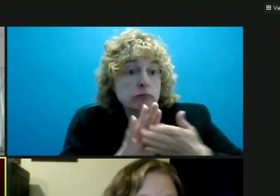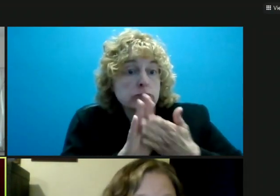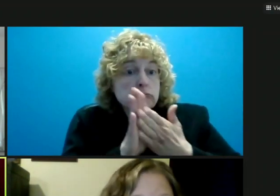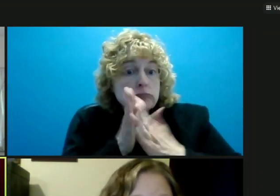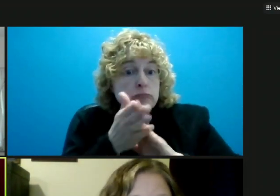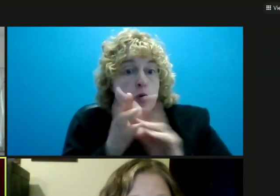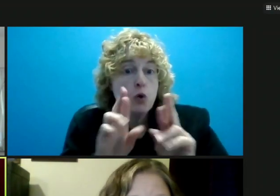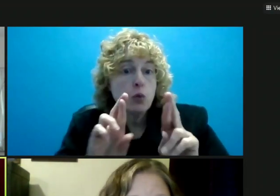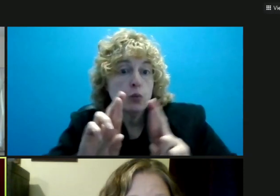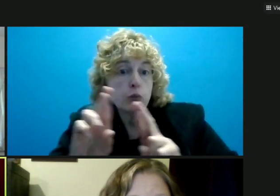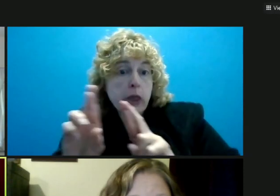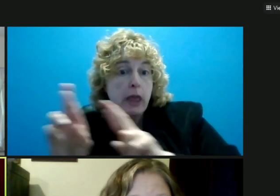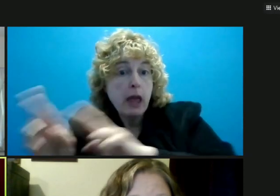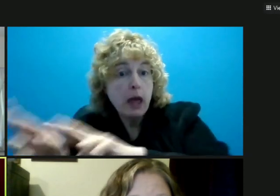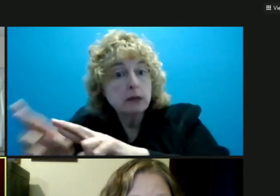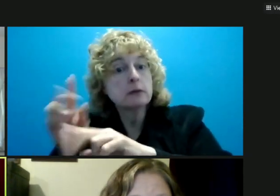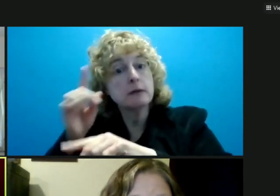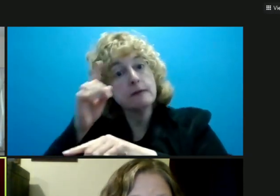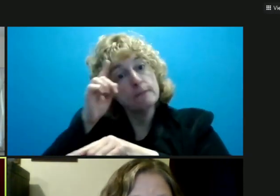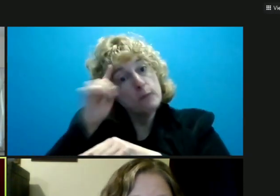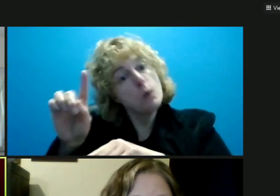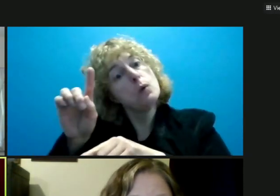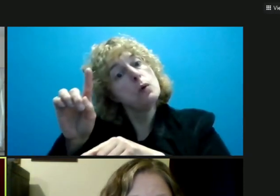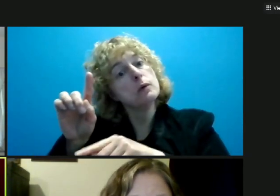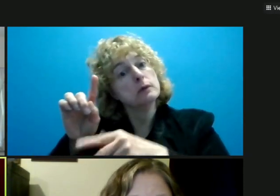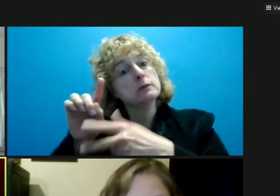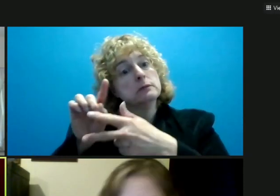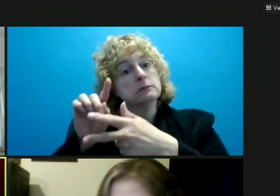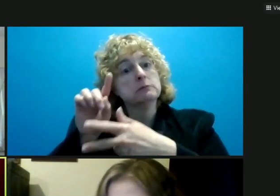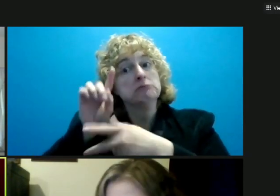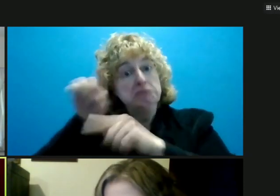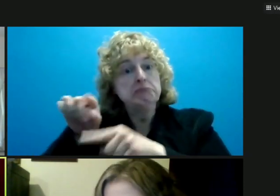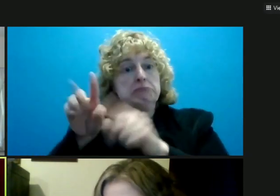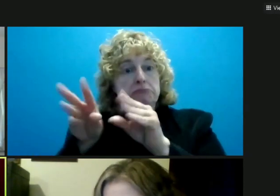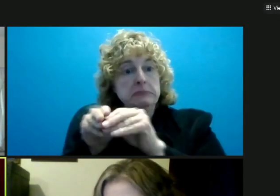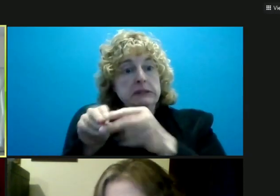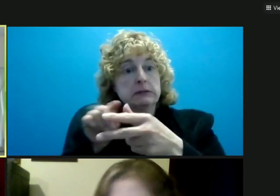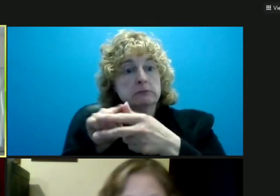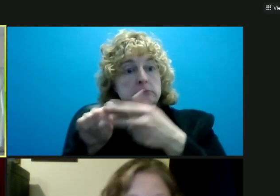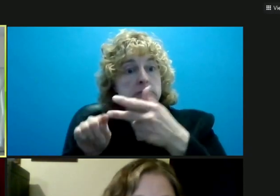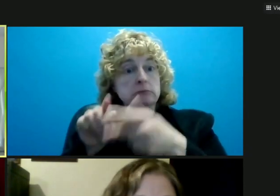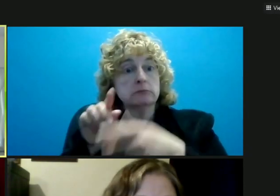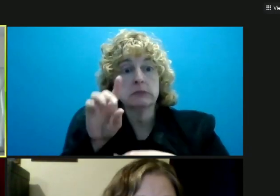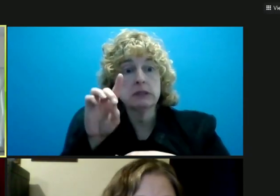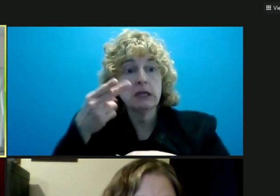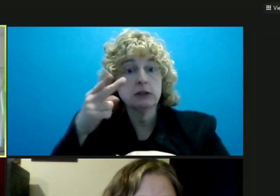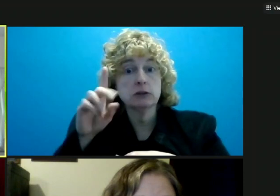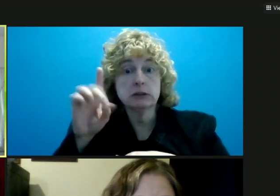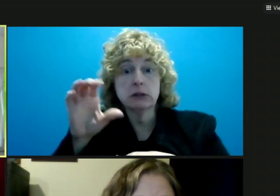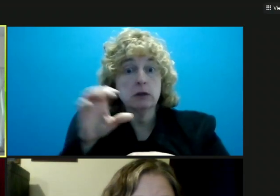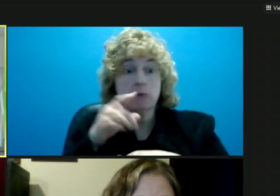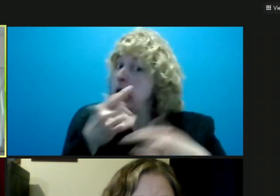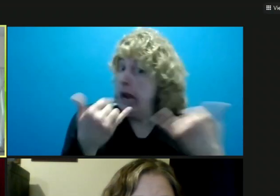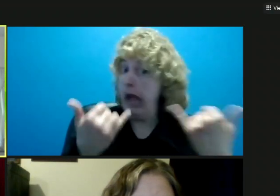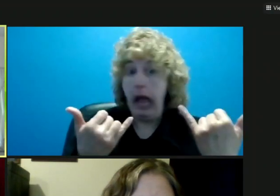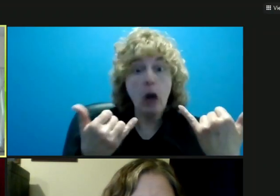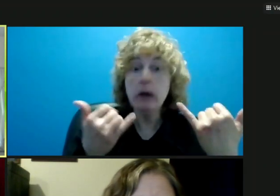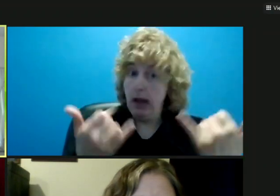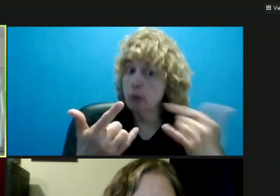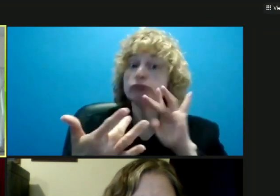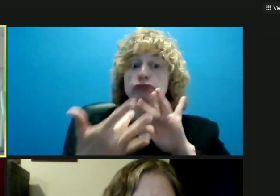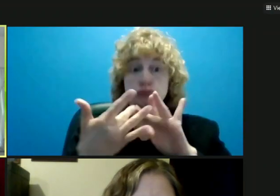it will be at the Detroit Hispanic Development Corporation? Right now. Right now. If you reach out